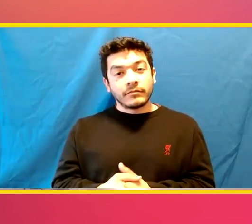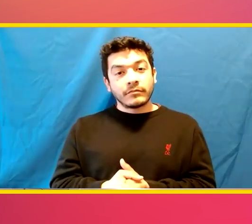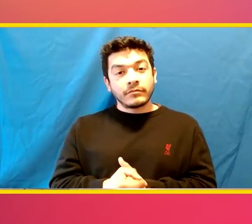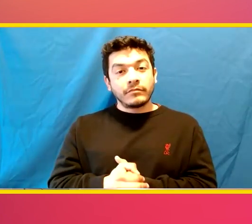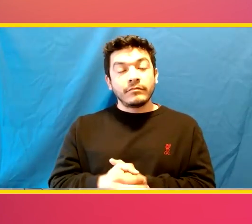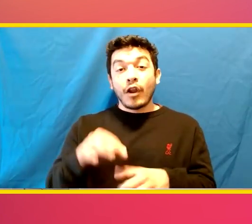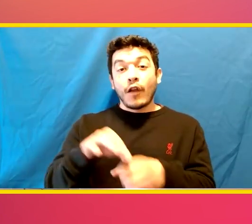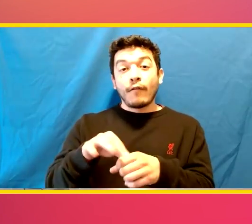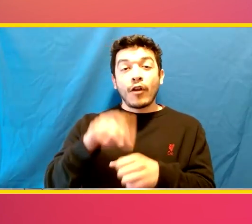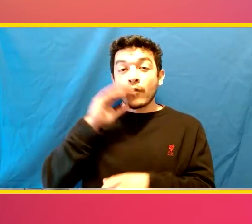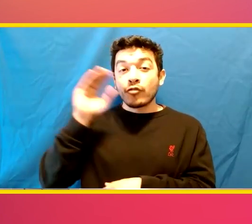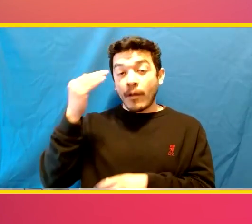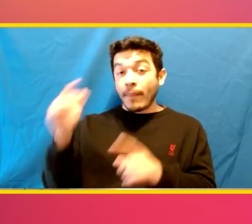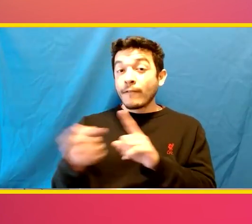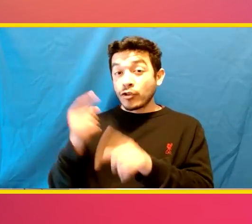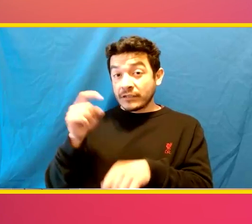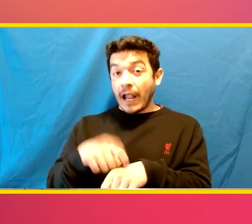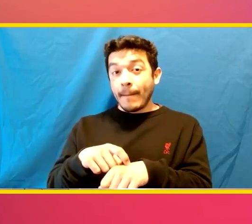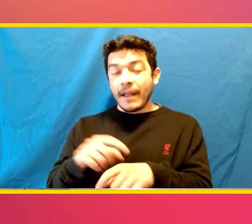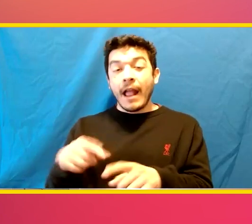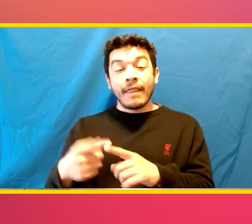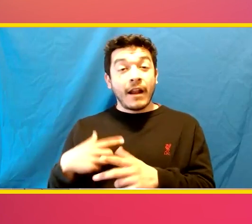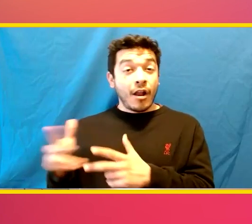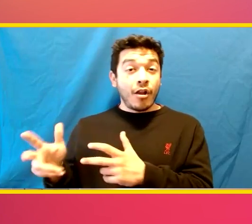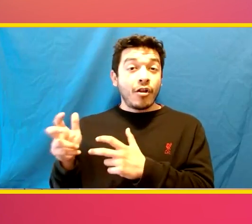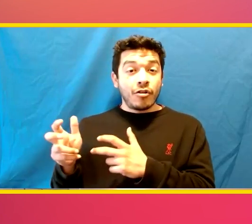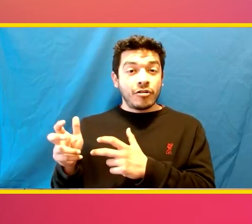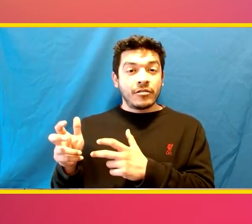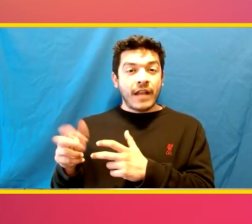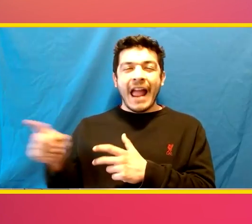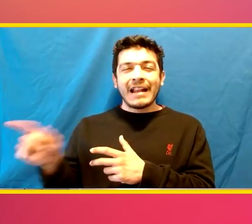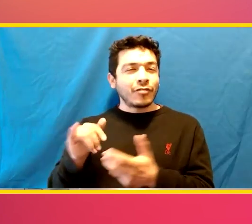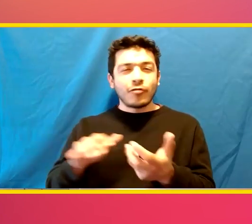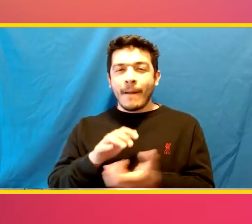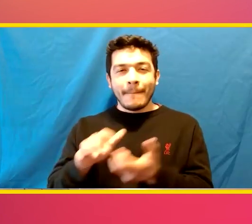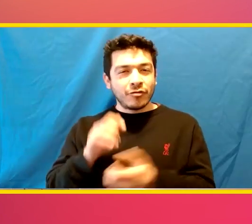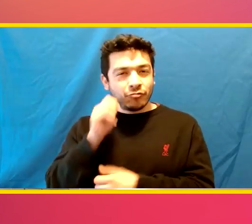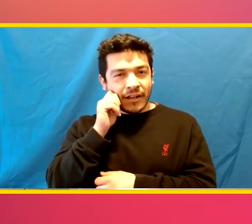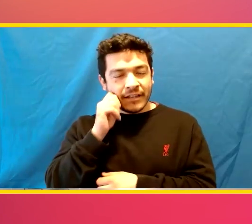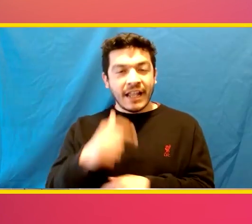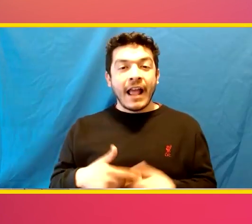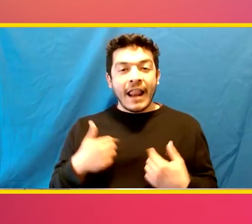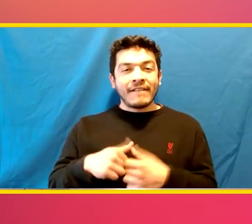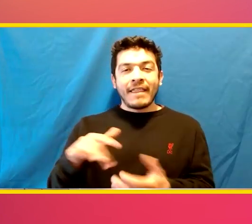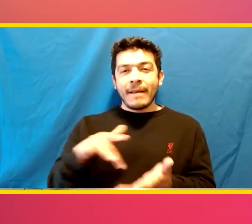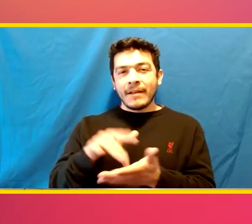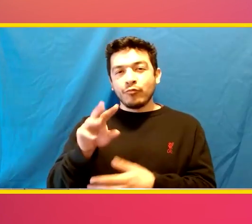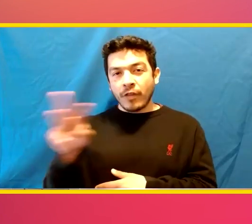voted for Trump the first time. And when we heard, and he's also mixed race and lives in the